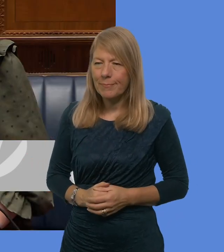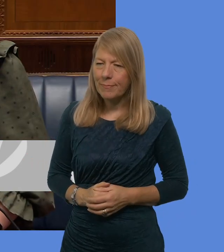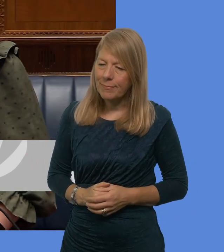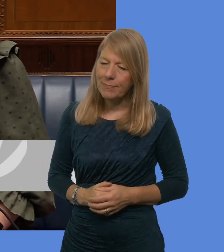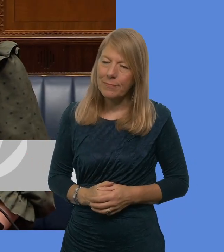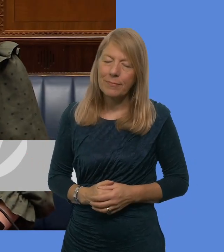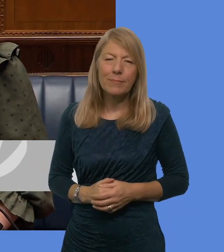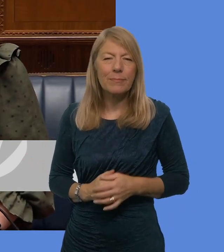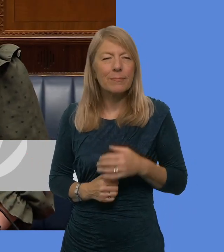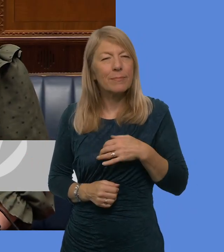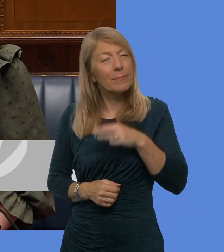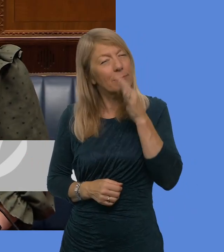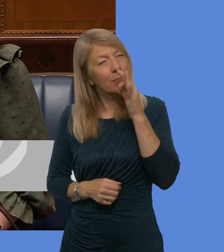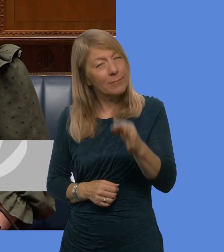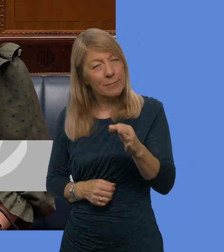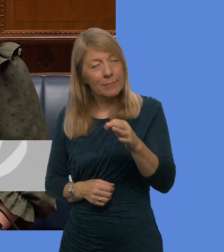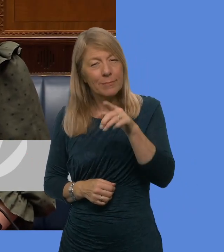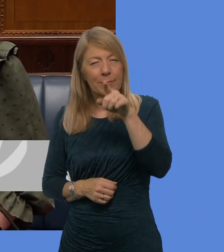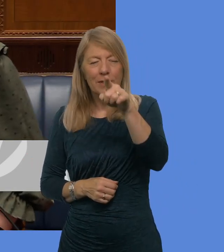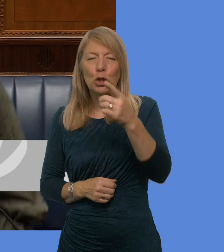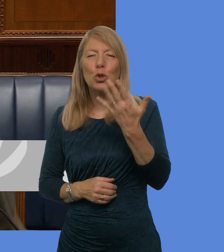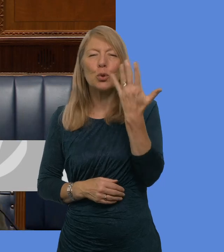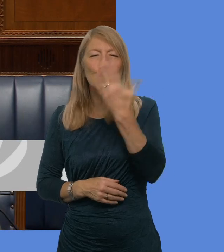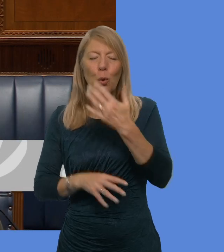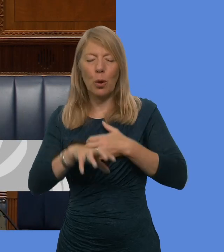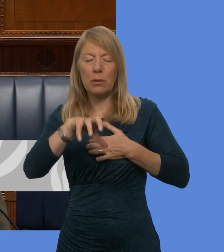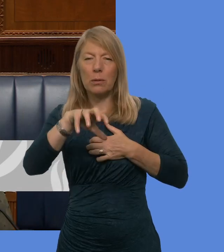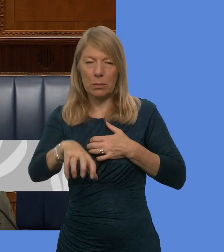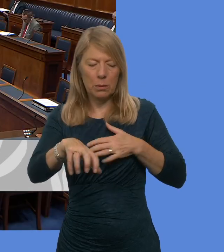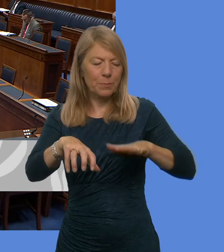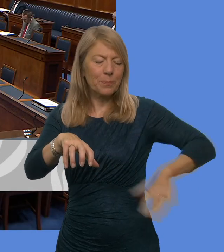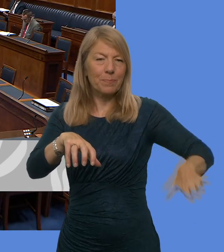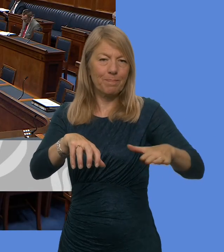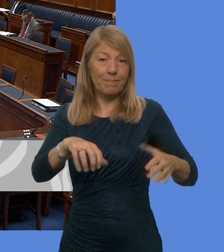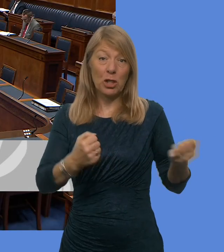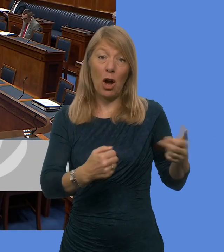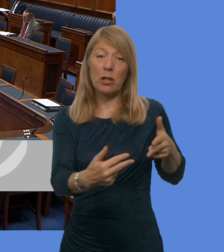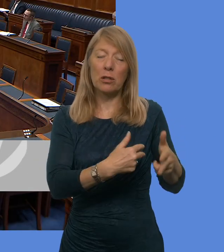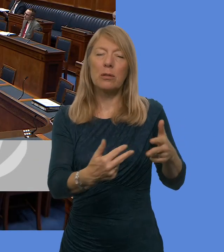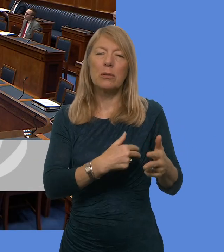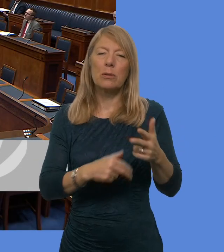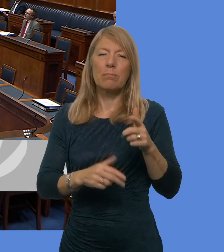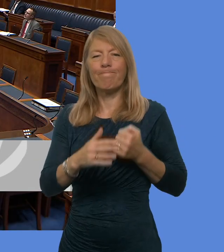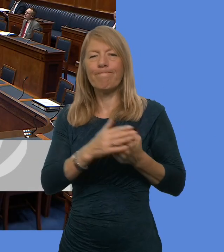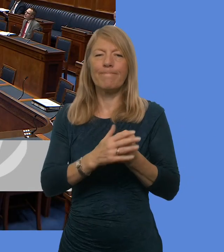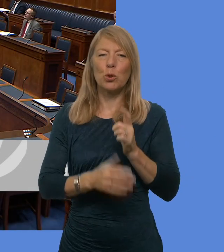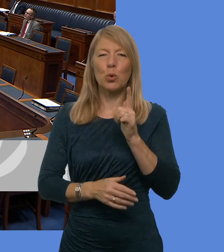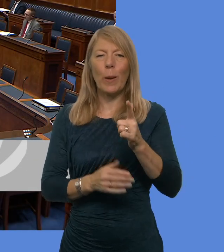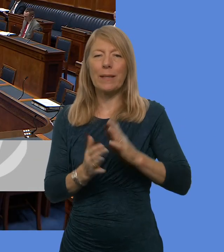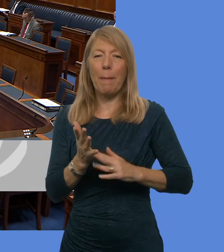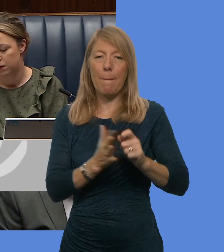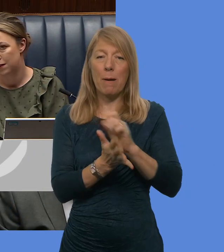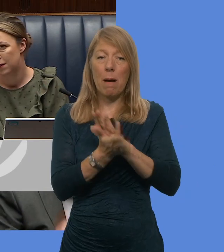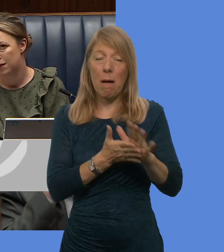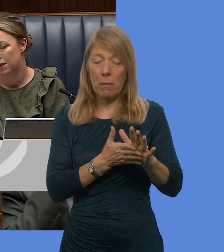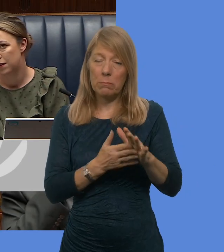success of the part-time 20 mile per hour zones outside schools. Minister. As I said to one of your colleagues earlier, I am